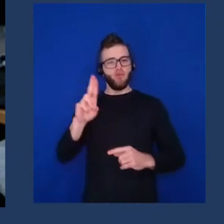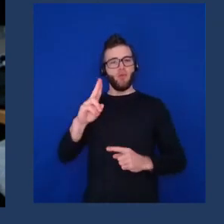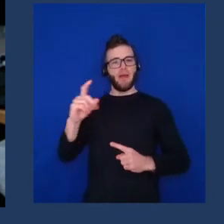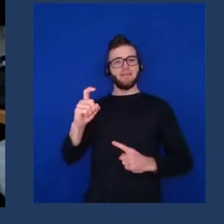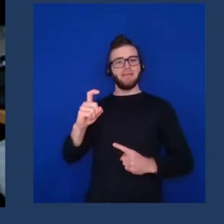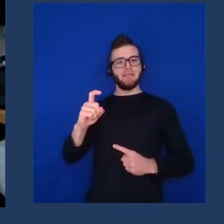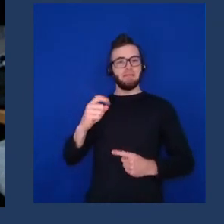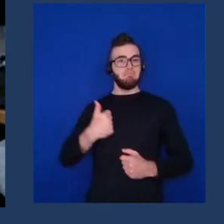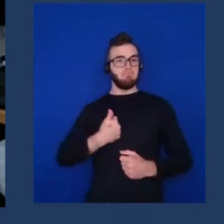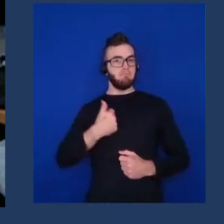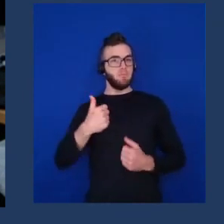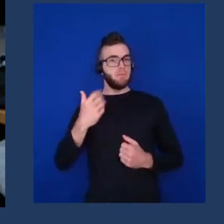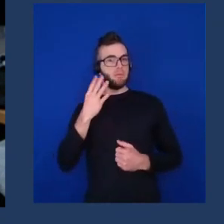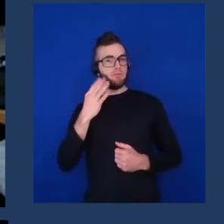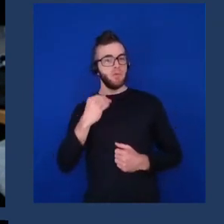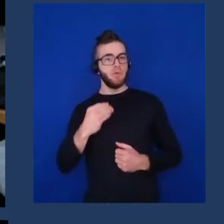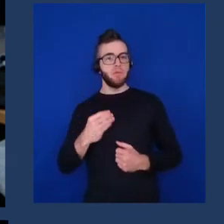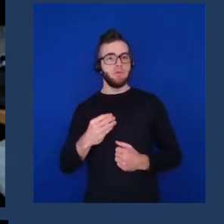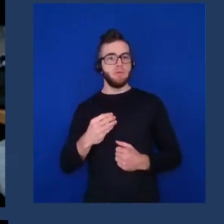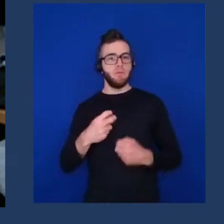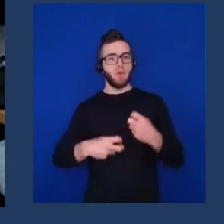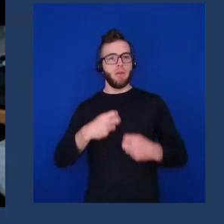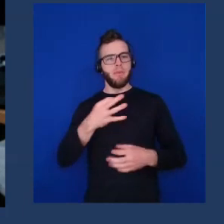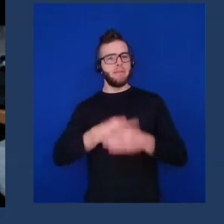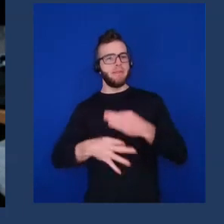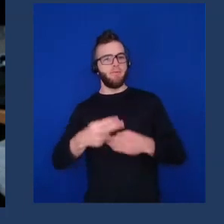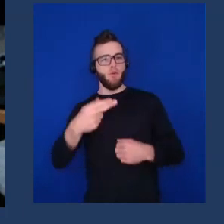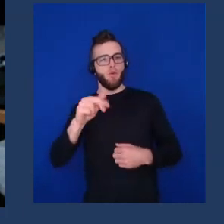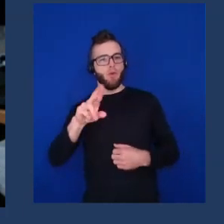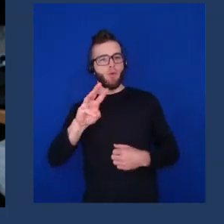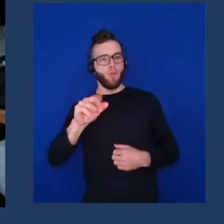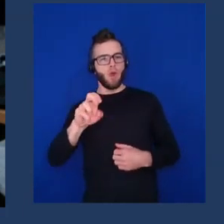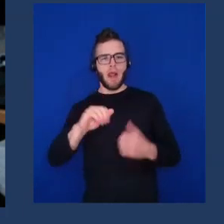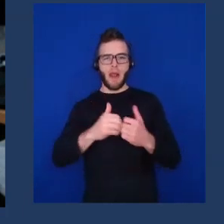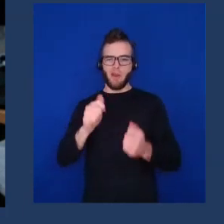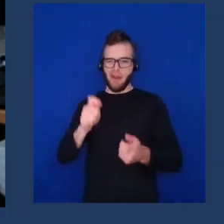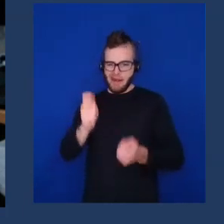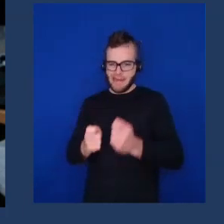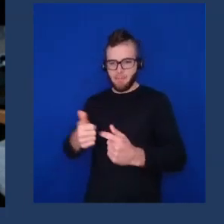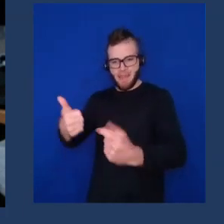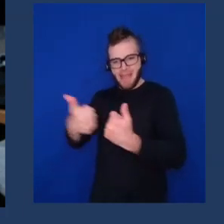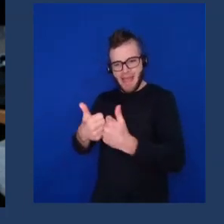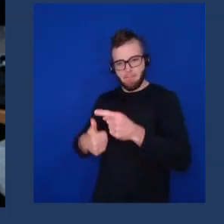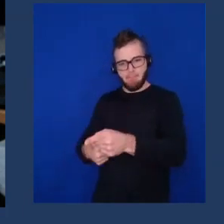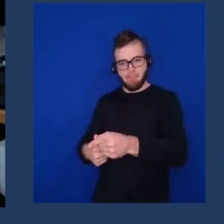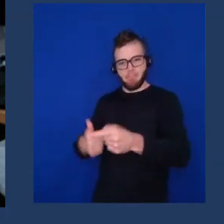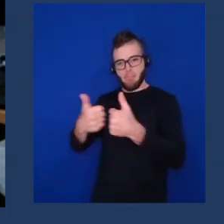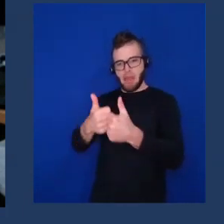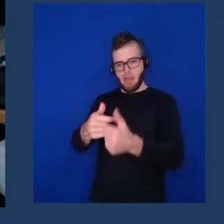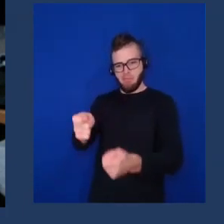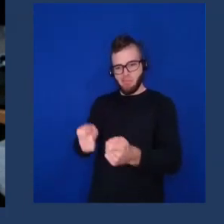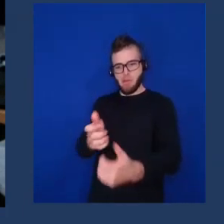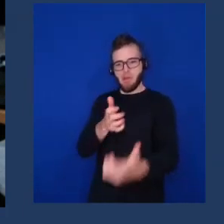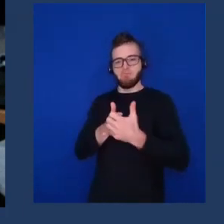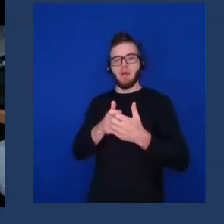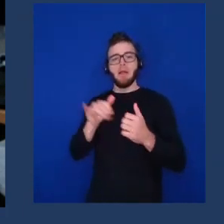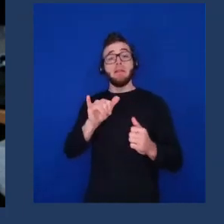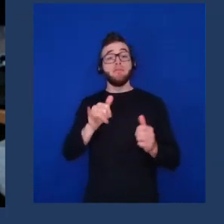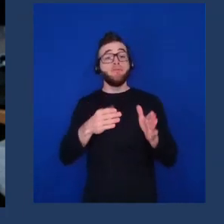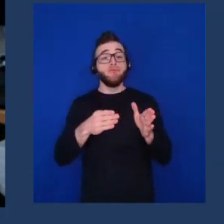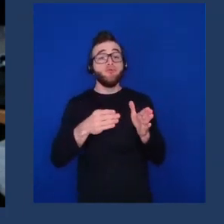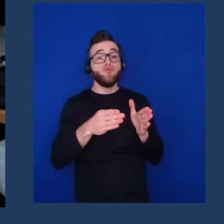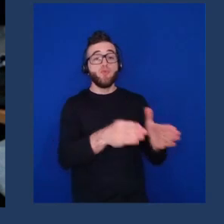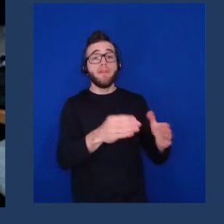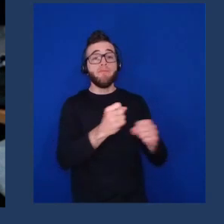a tricky one. So for example, if you've got a game like Street Fighter, which you have to do lots of complex button combinations in order to pull off a move, that's going to be really tough